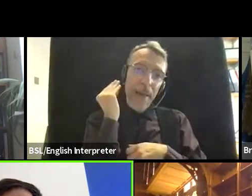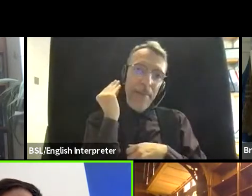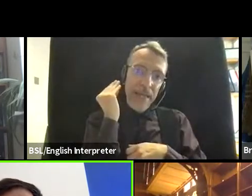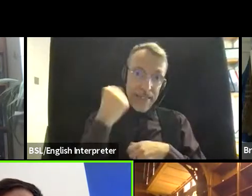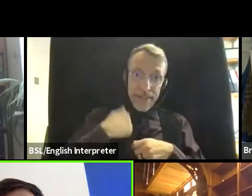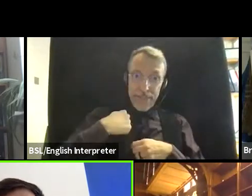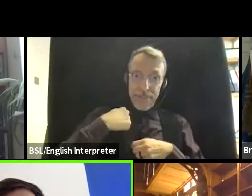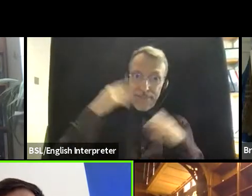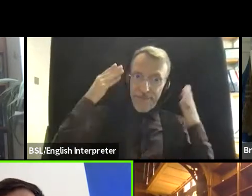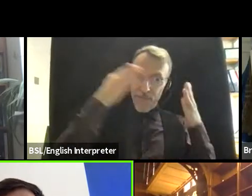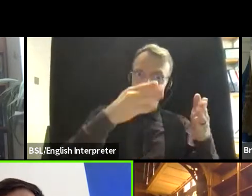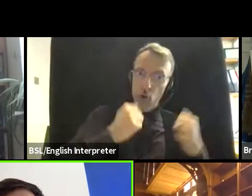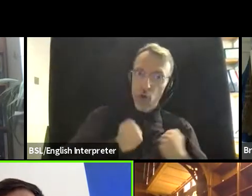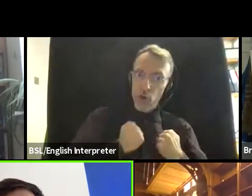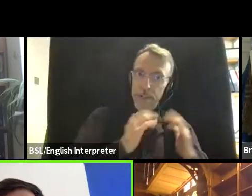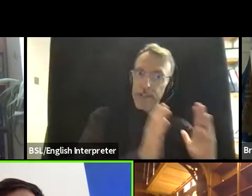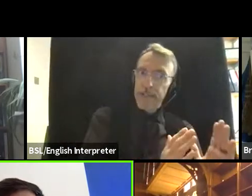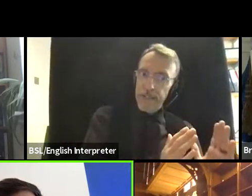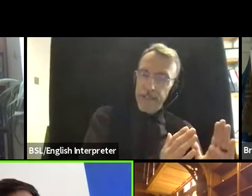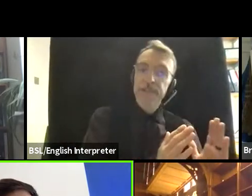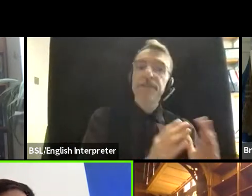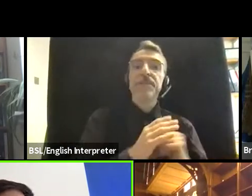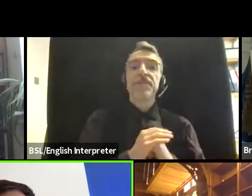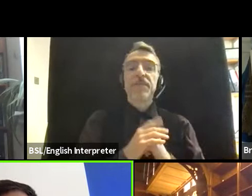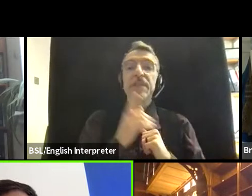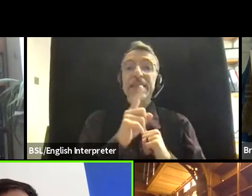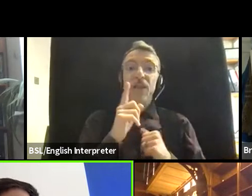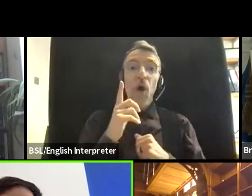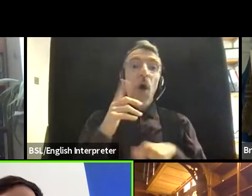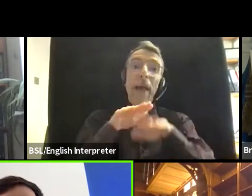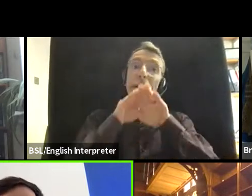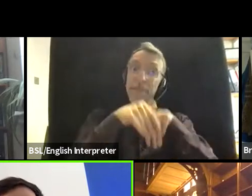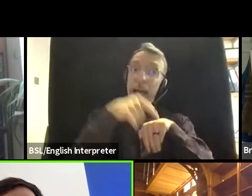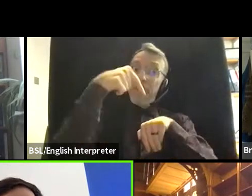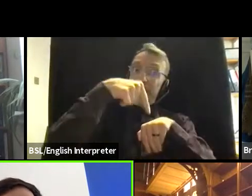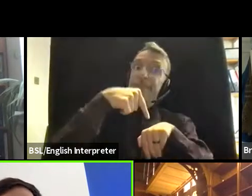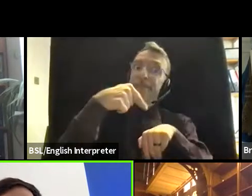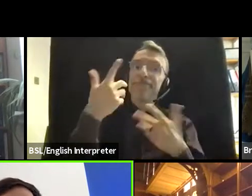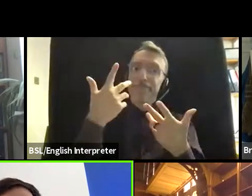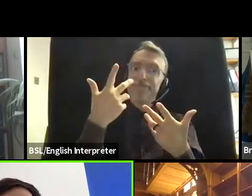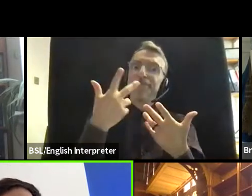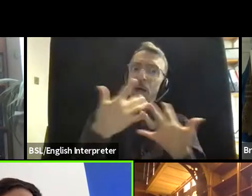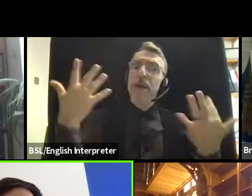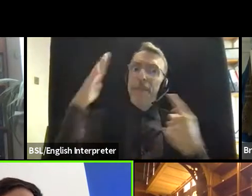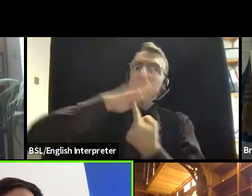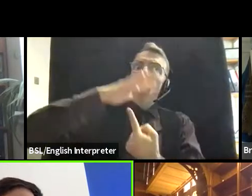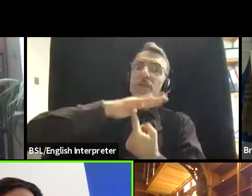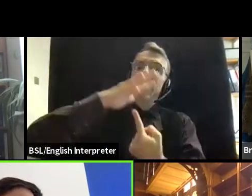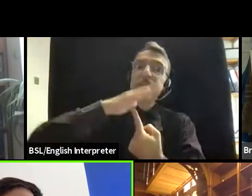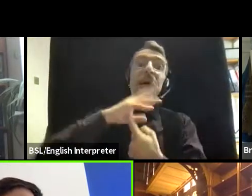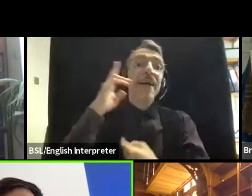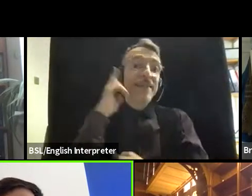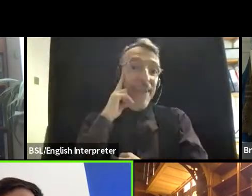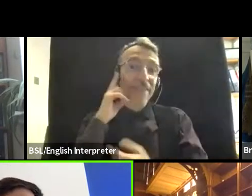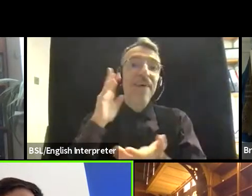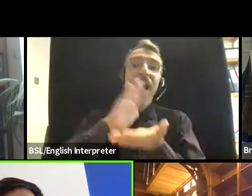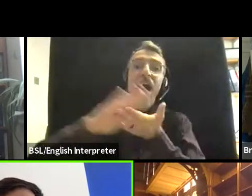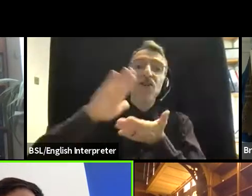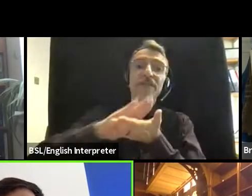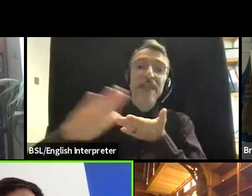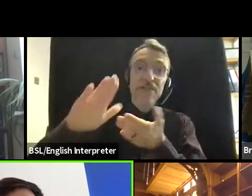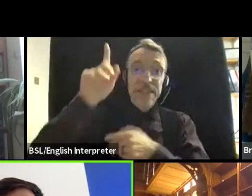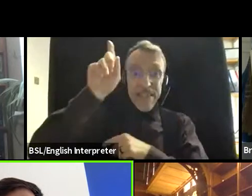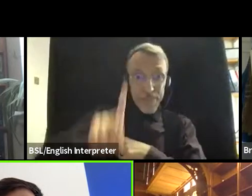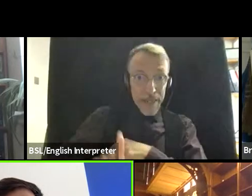think impairment counts a lot, because deaf and hard of hearing people are very